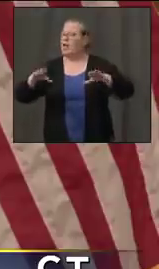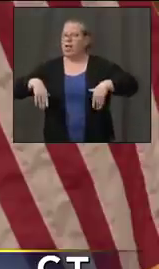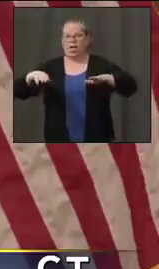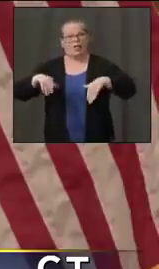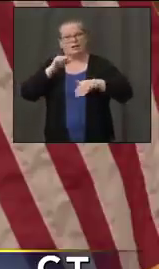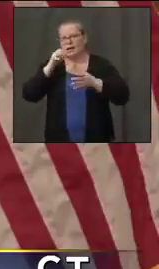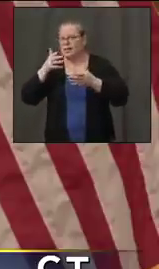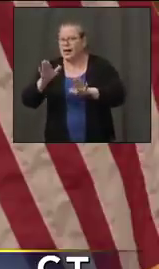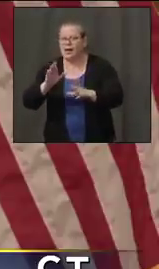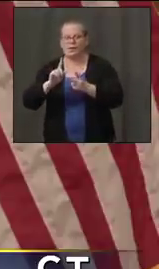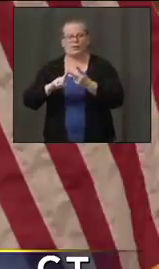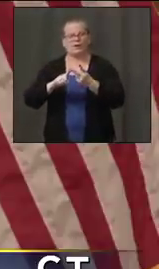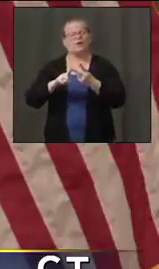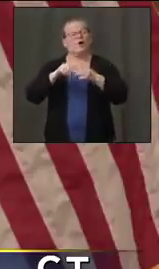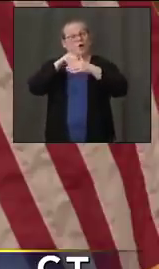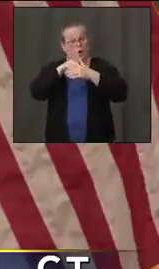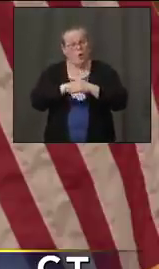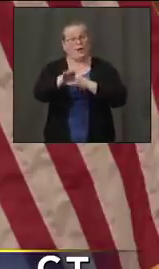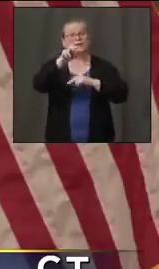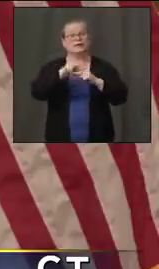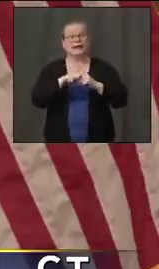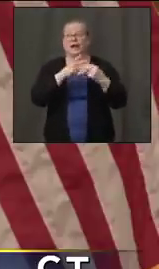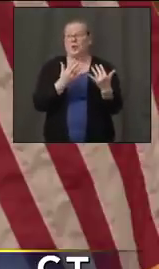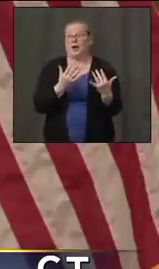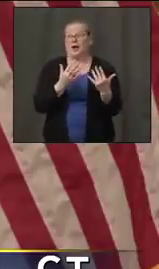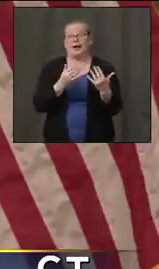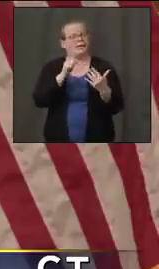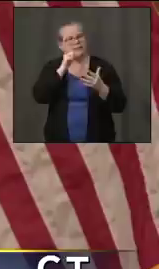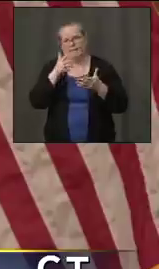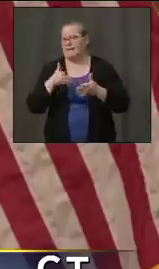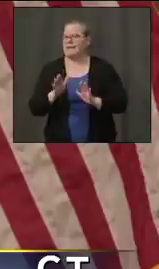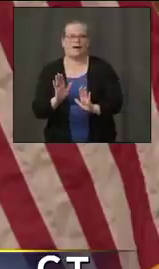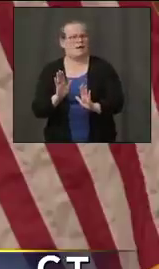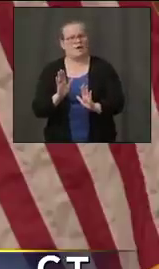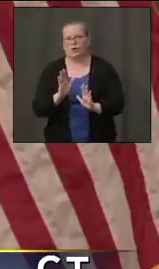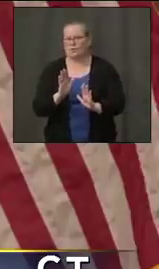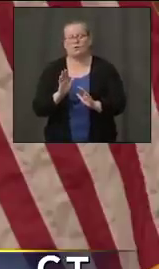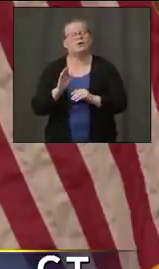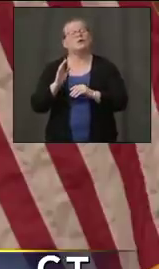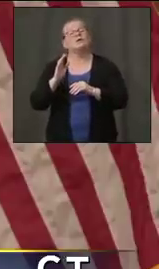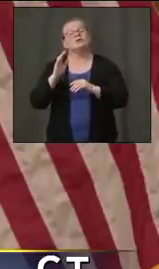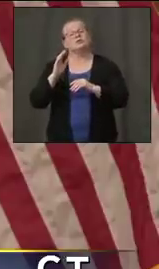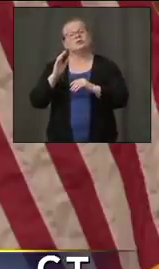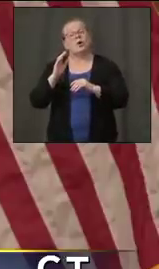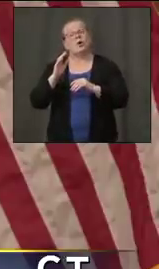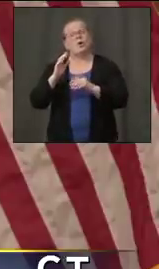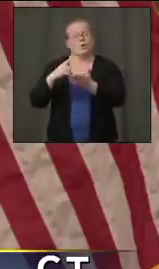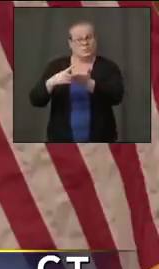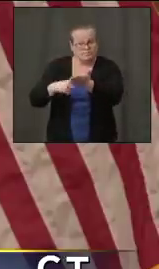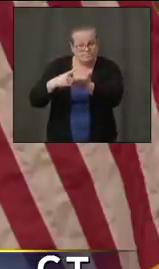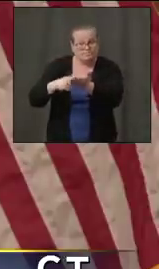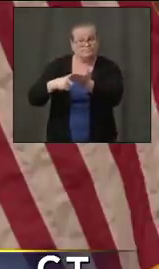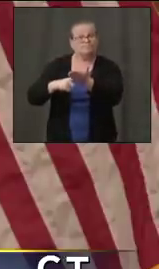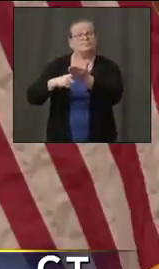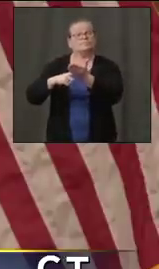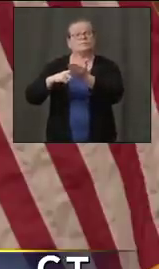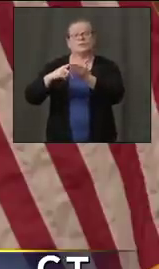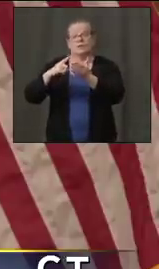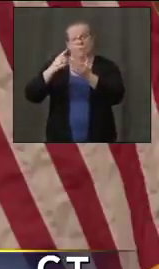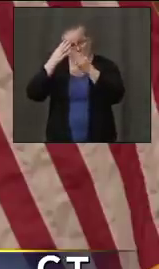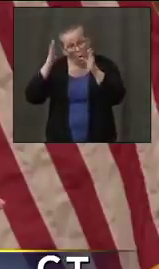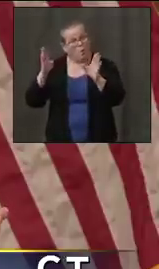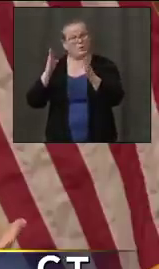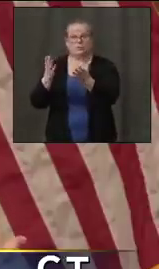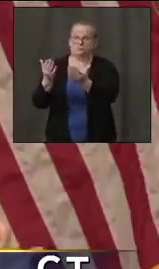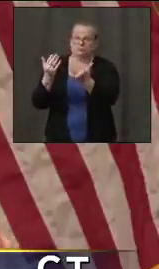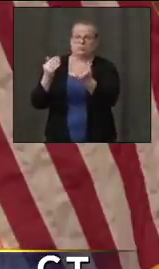areas. So we're looking forward to this continued conversation because we want everybody in our state to feel